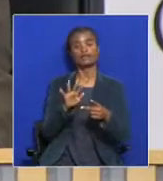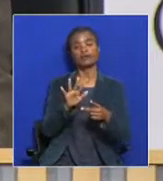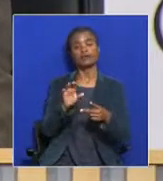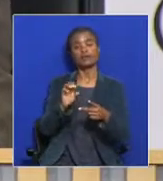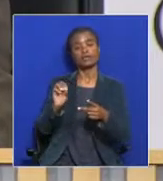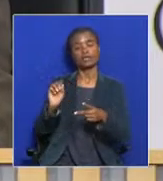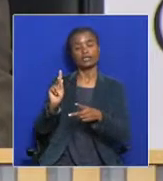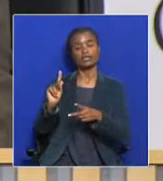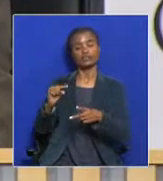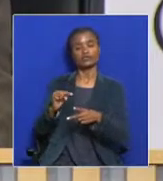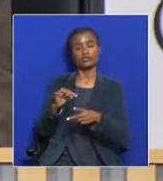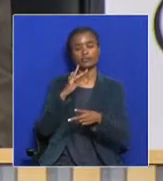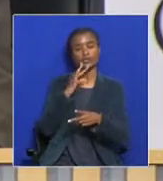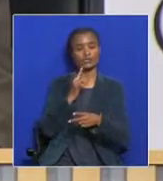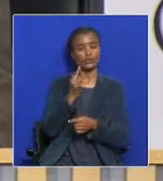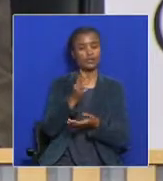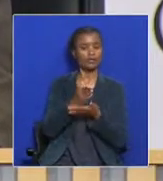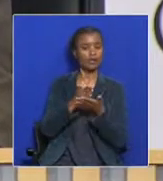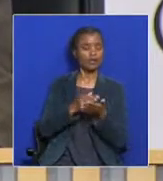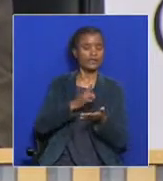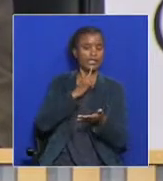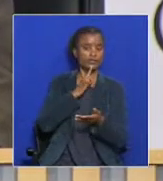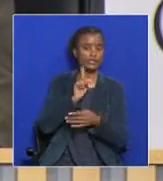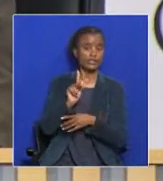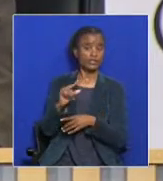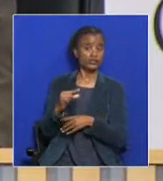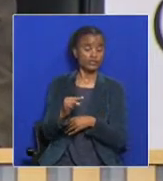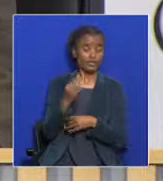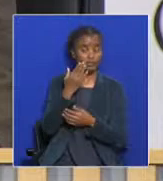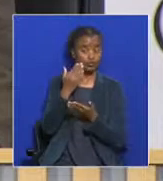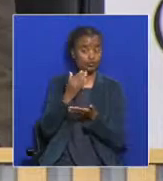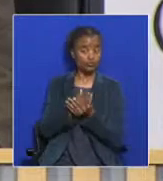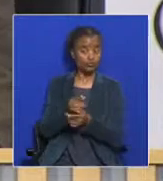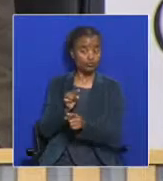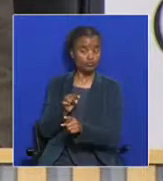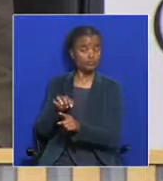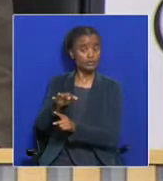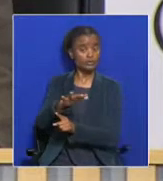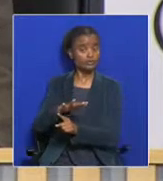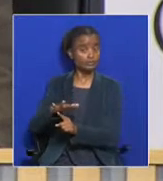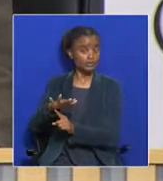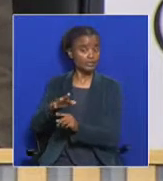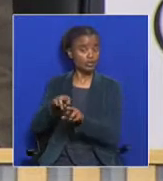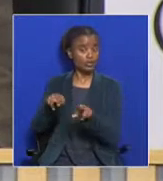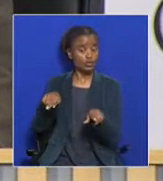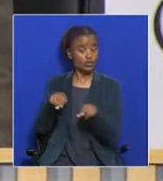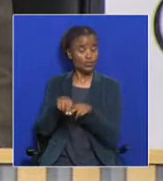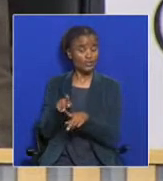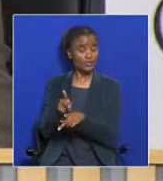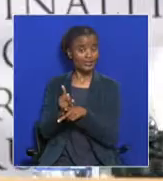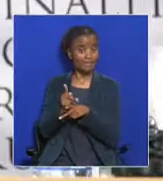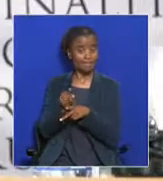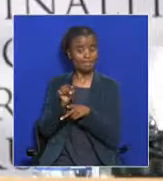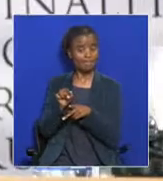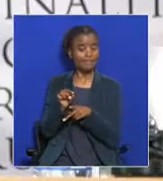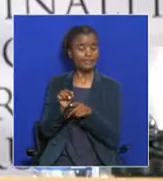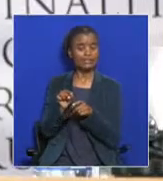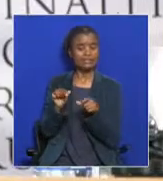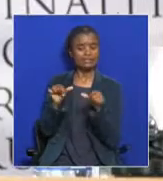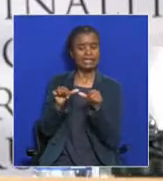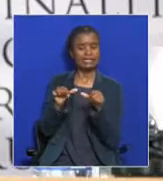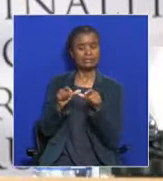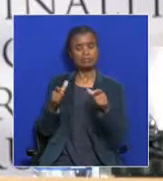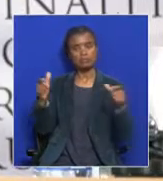storage capacity at Maiden Wharf, but that's a practical reason that... May I point something? And